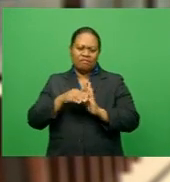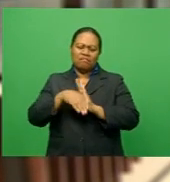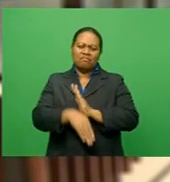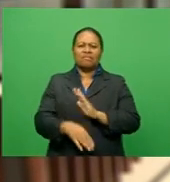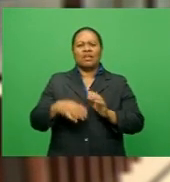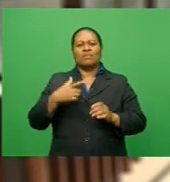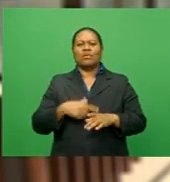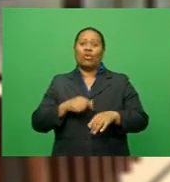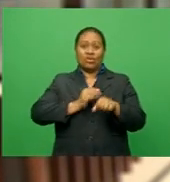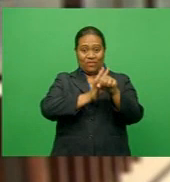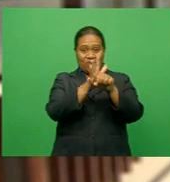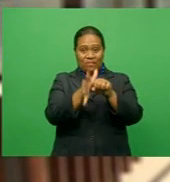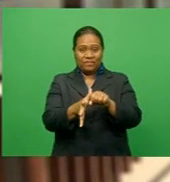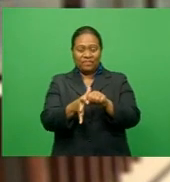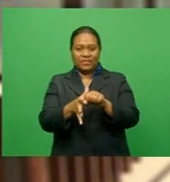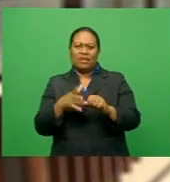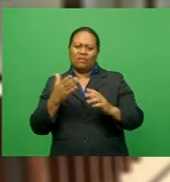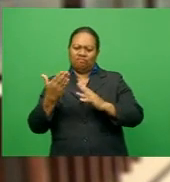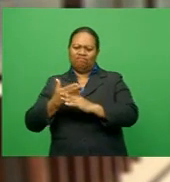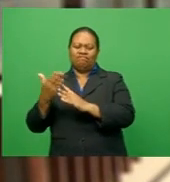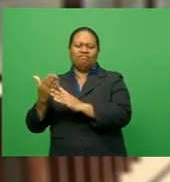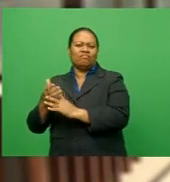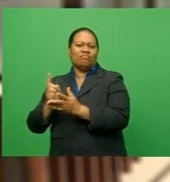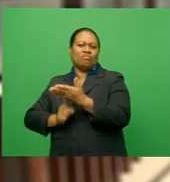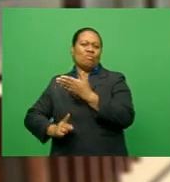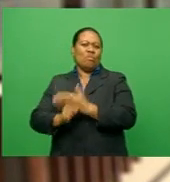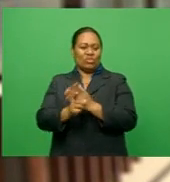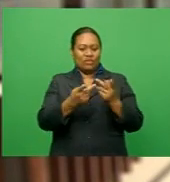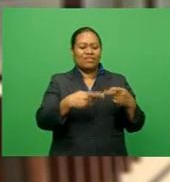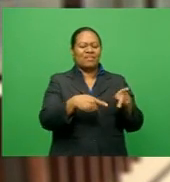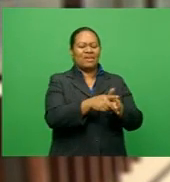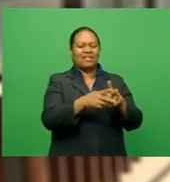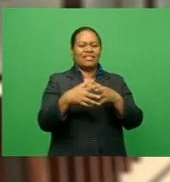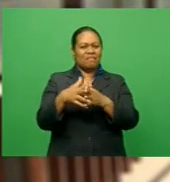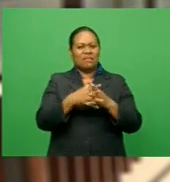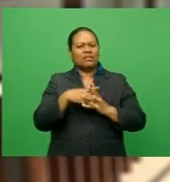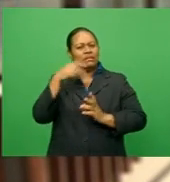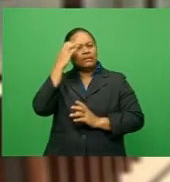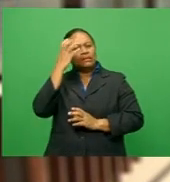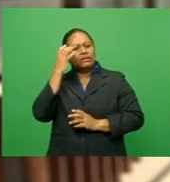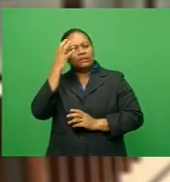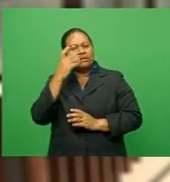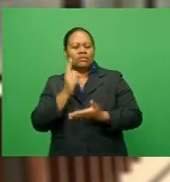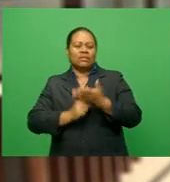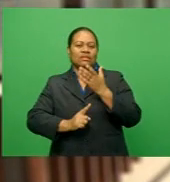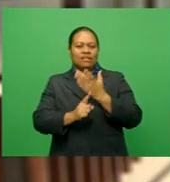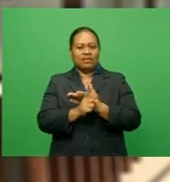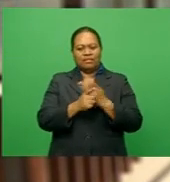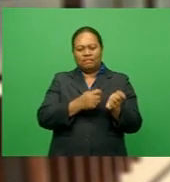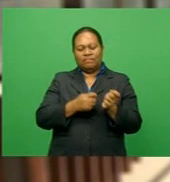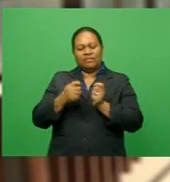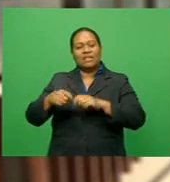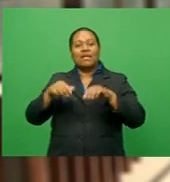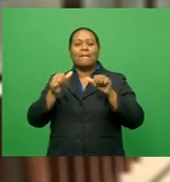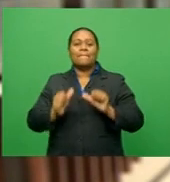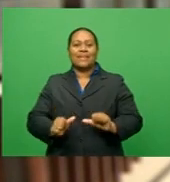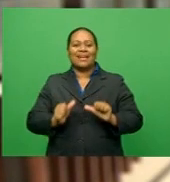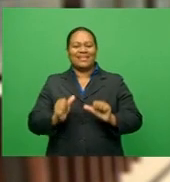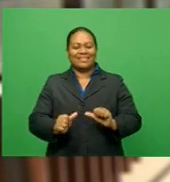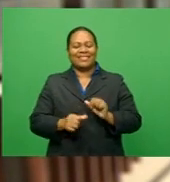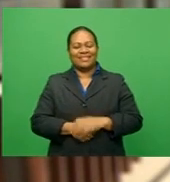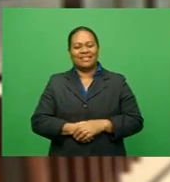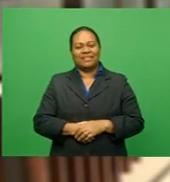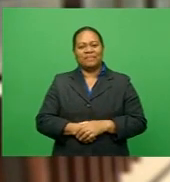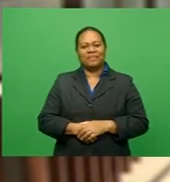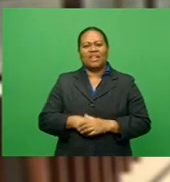return of coronavirus restrictions in some US states and worry about Joe Biden's transition to president offset